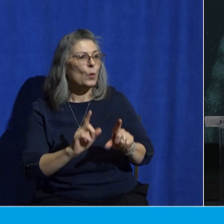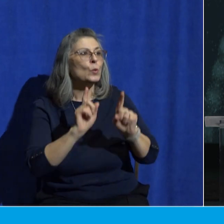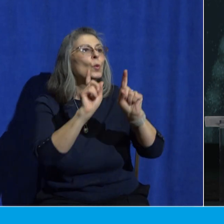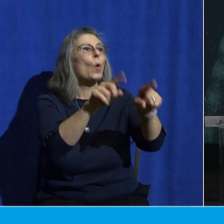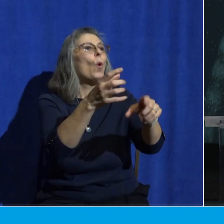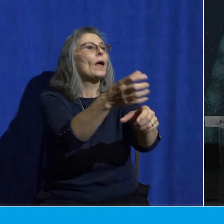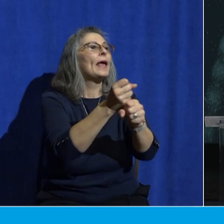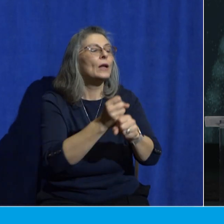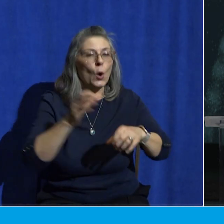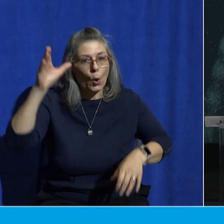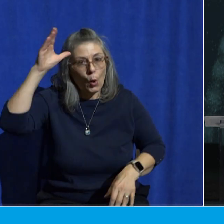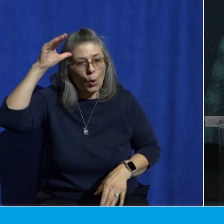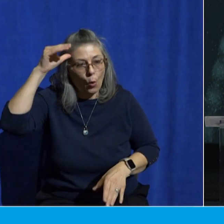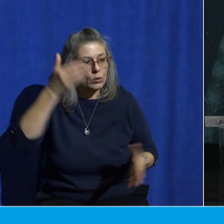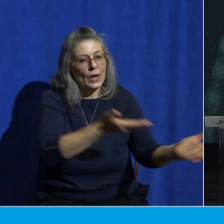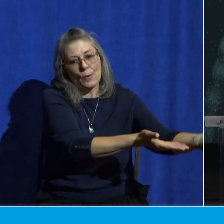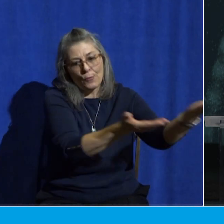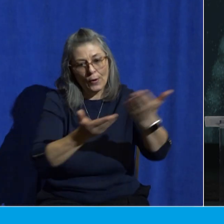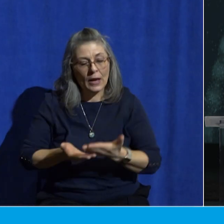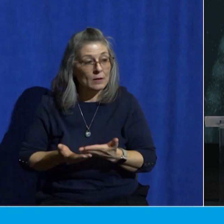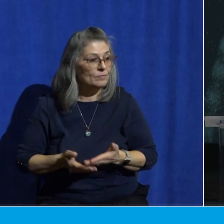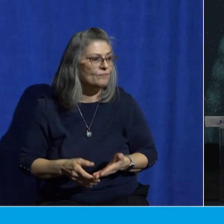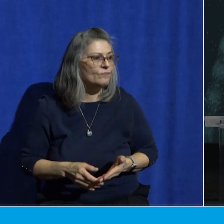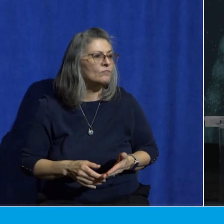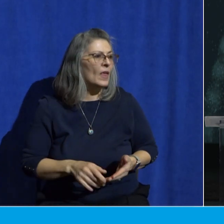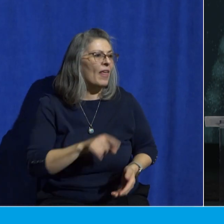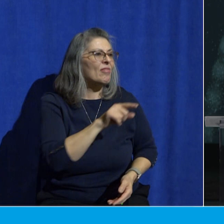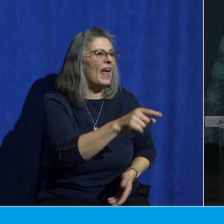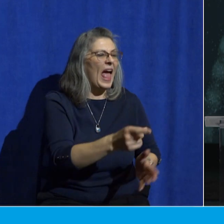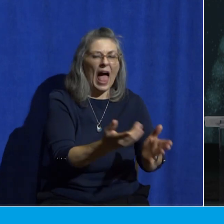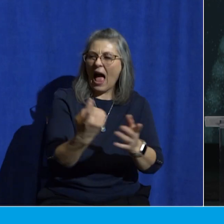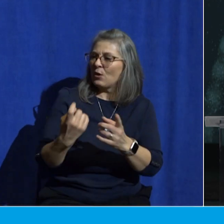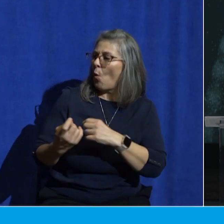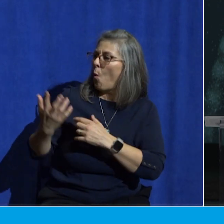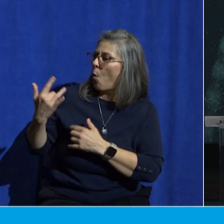ask, "Why are you doing this?" And the answer is,